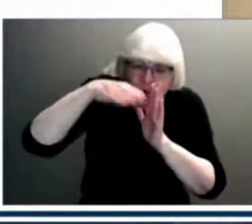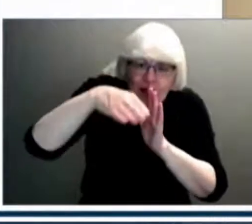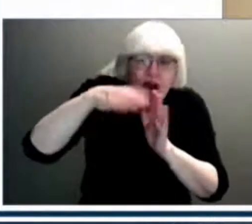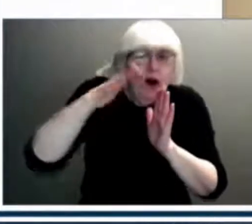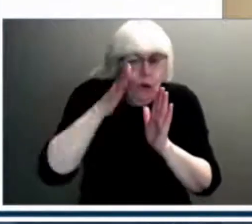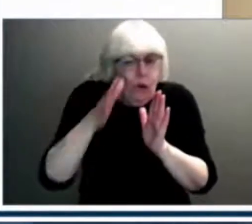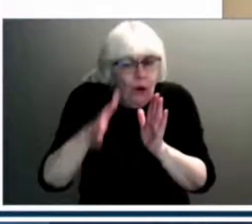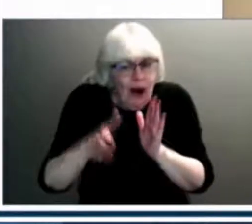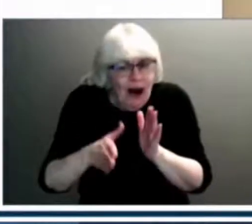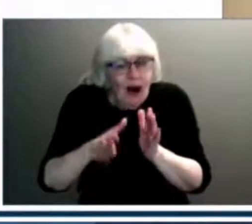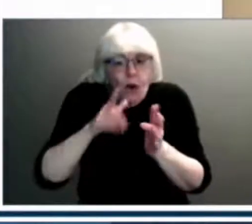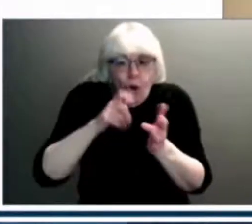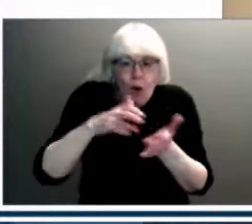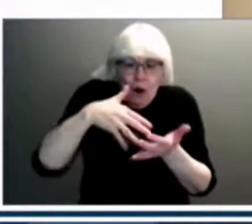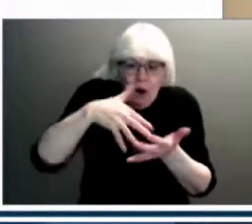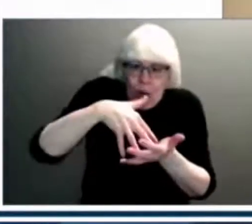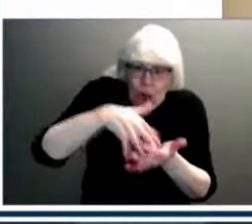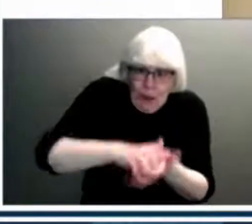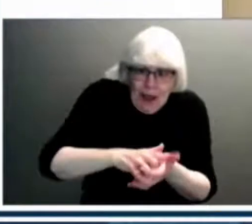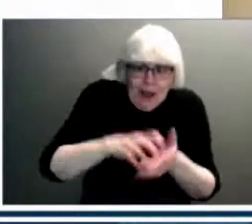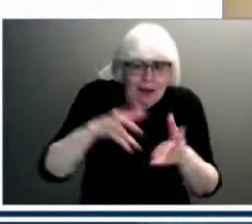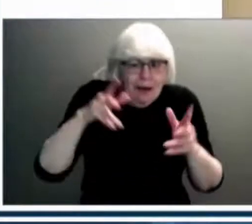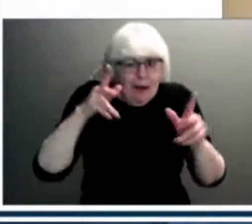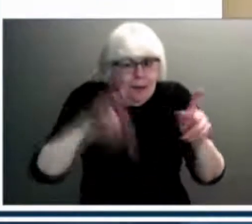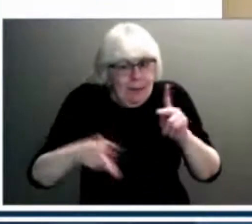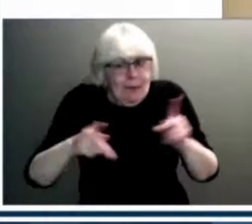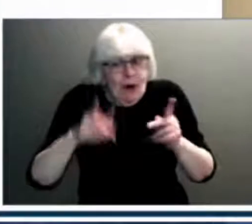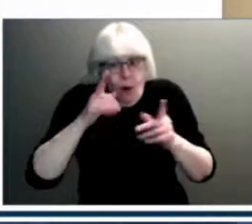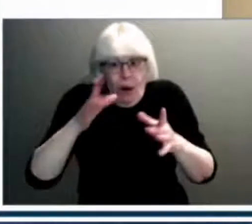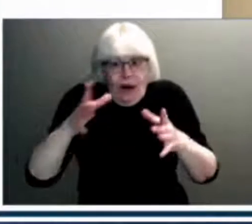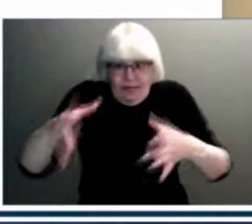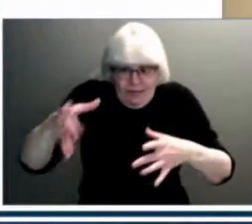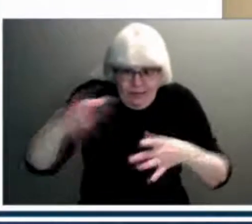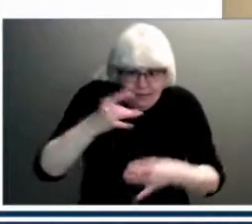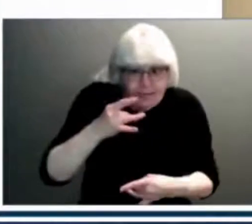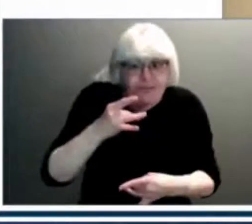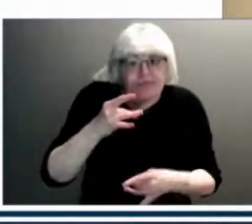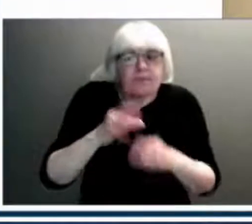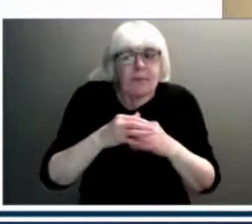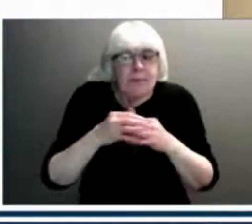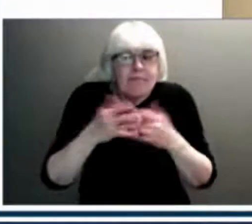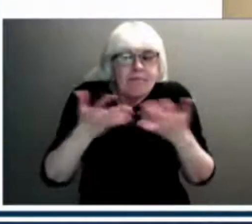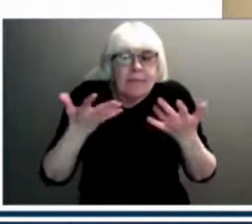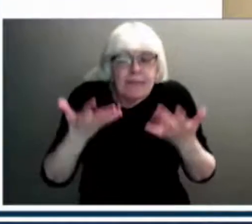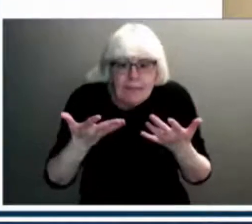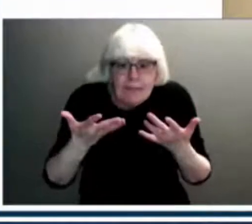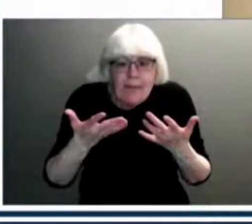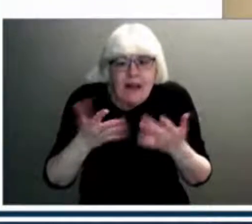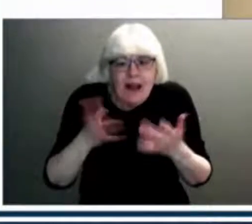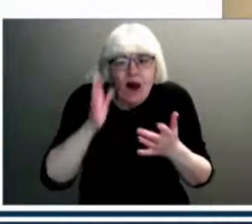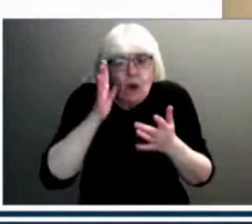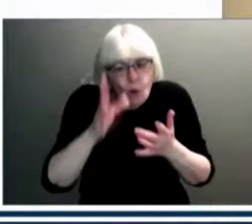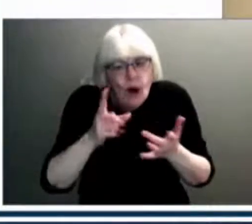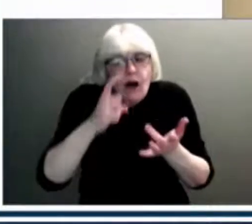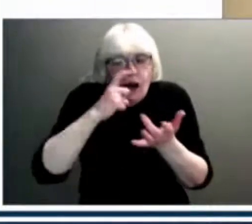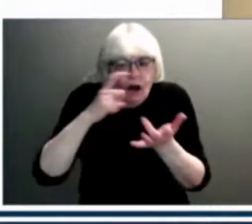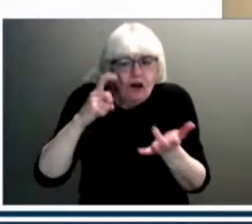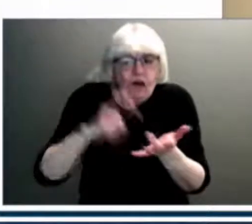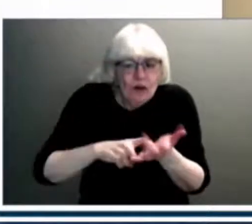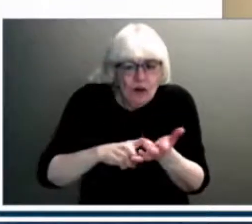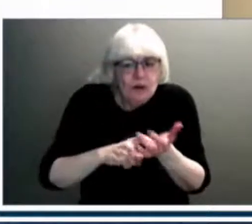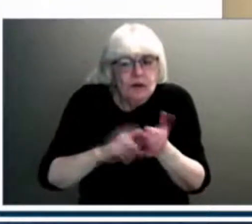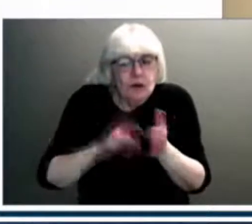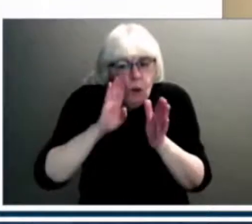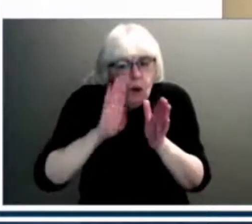will have been infected. That's the way epidemics work, and we will start to see this coming down in the next few weeks.